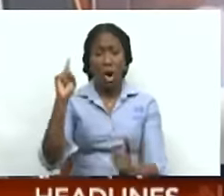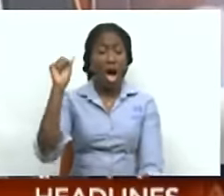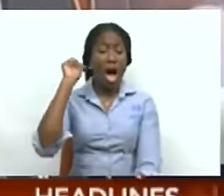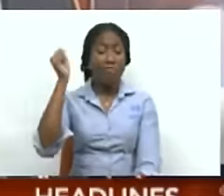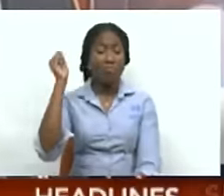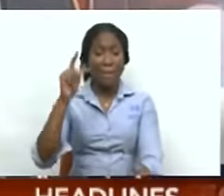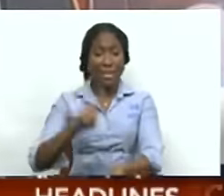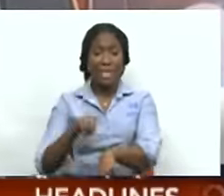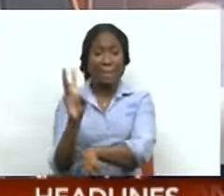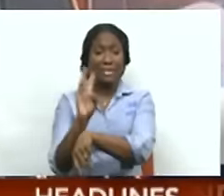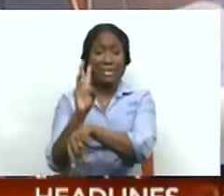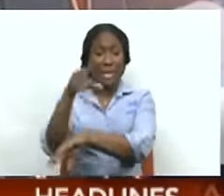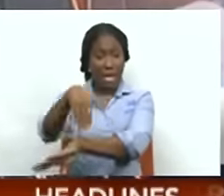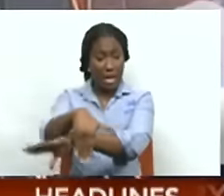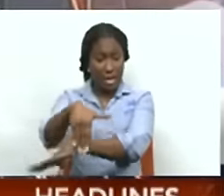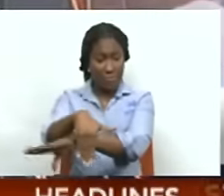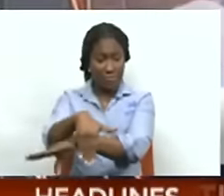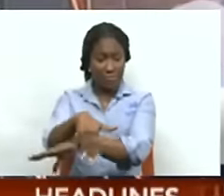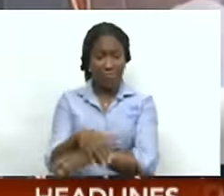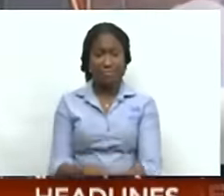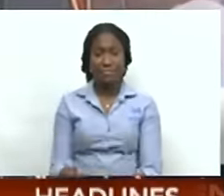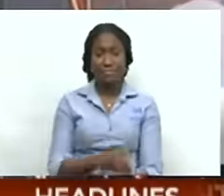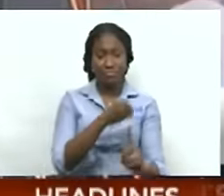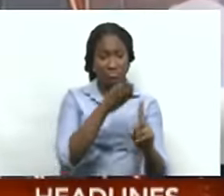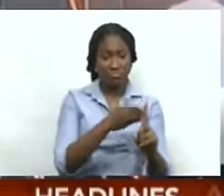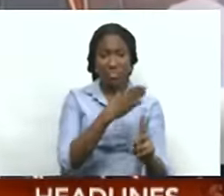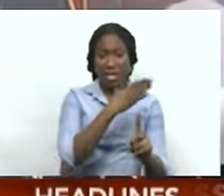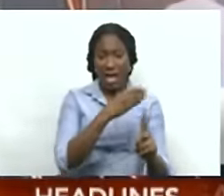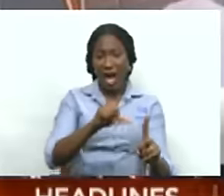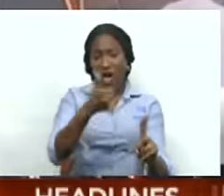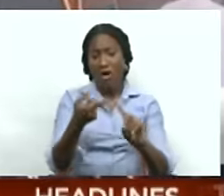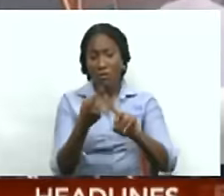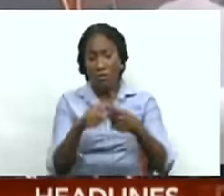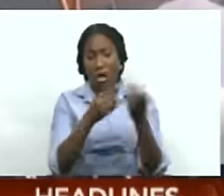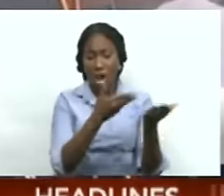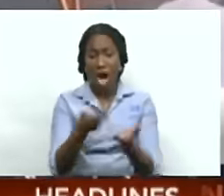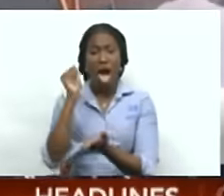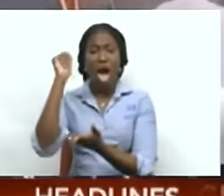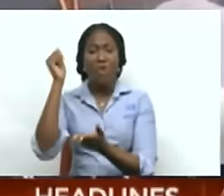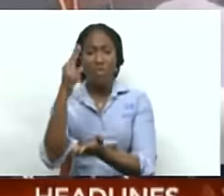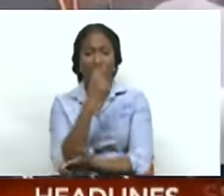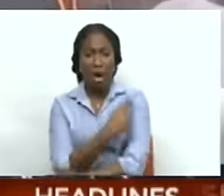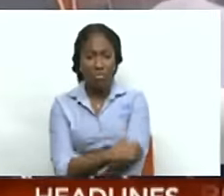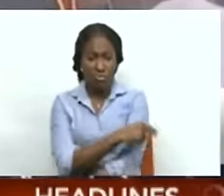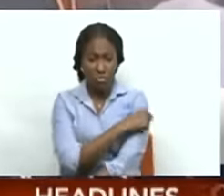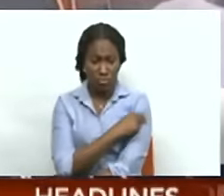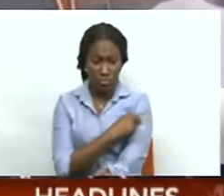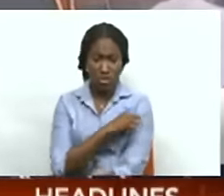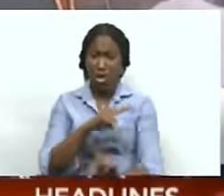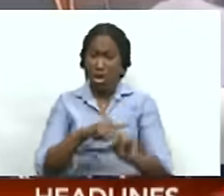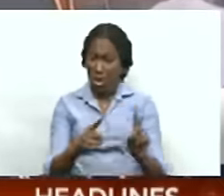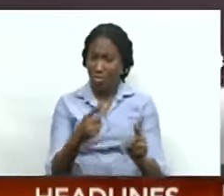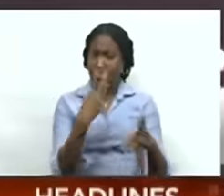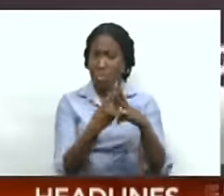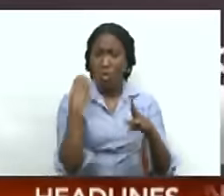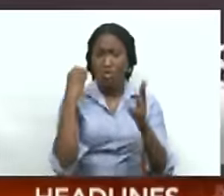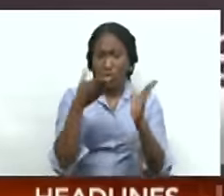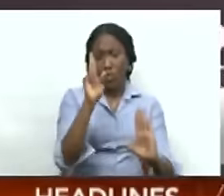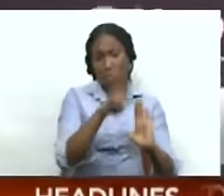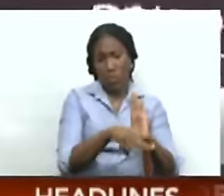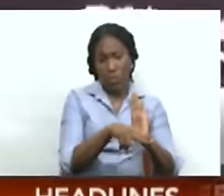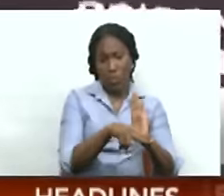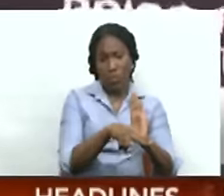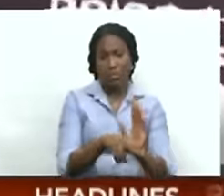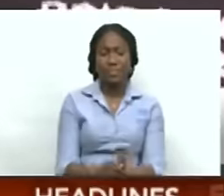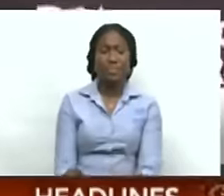Smith and his 22-year-old friend were taken to the Arima Health Facility. However, Smith was pronounced dead. General Secretary